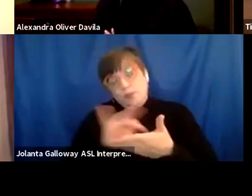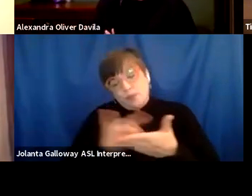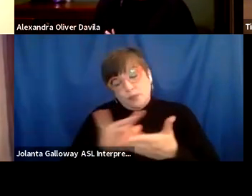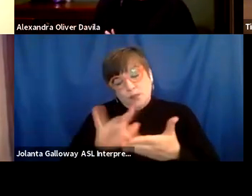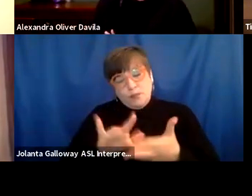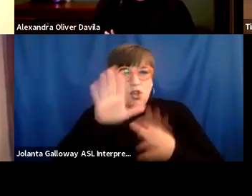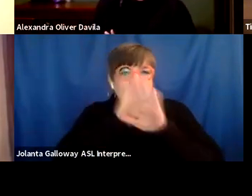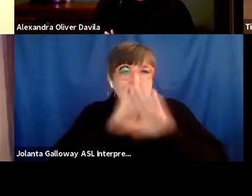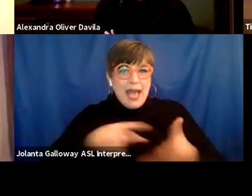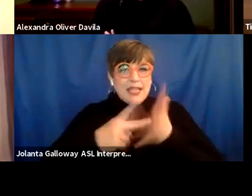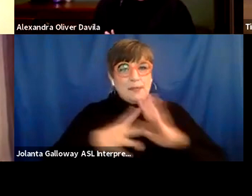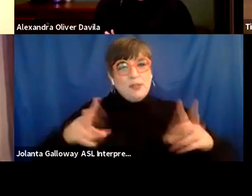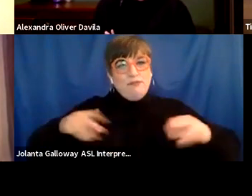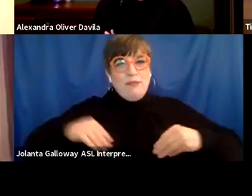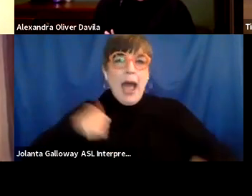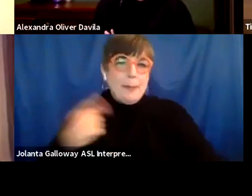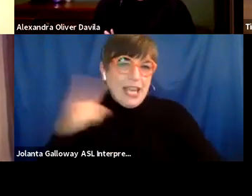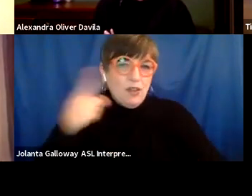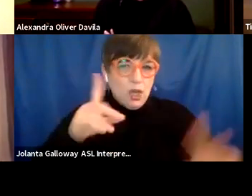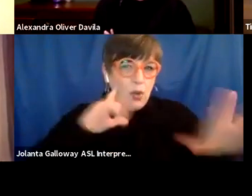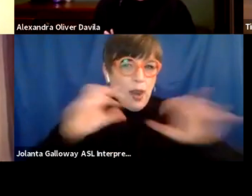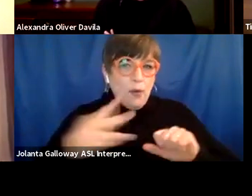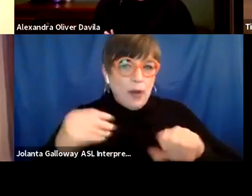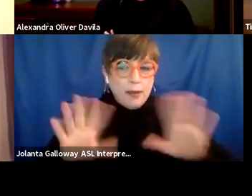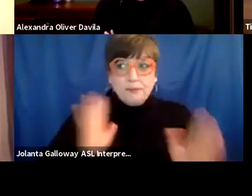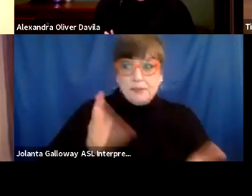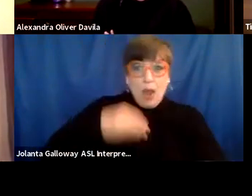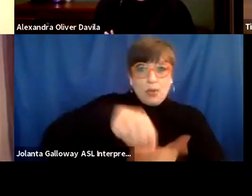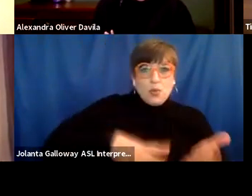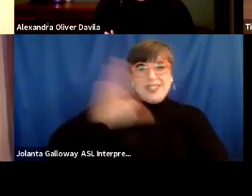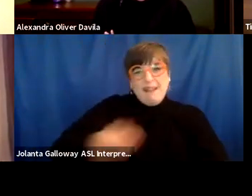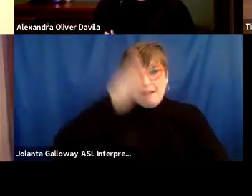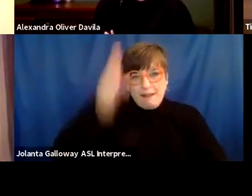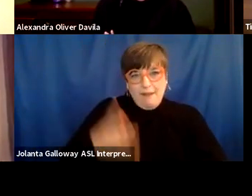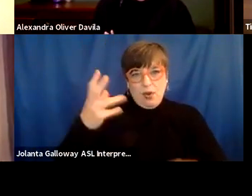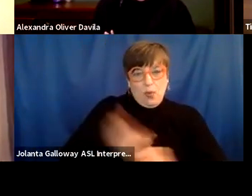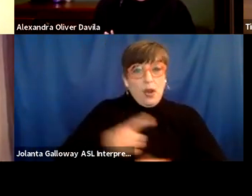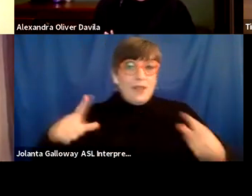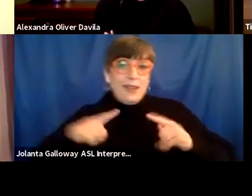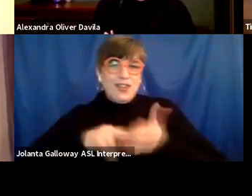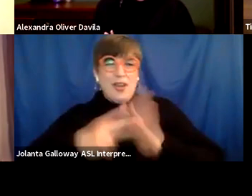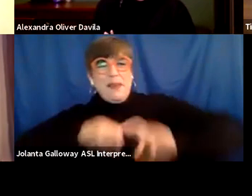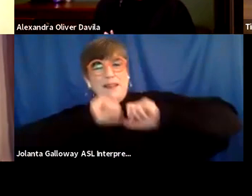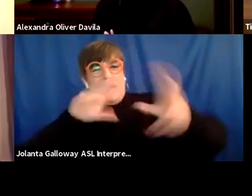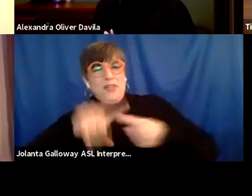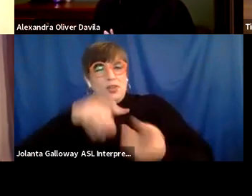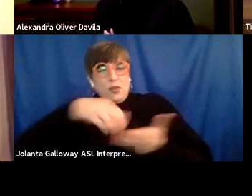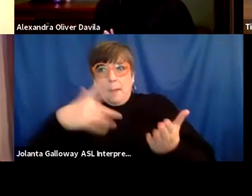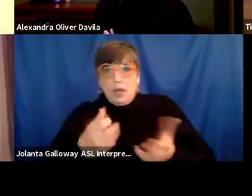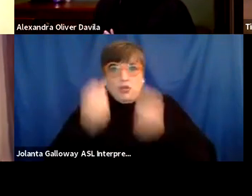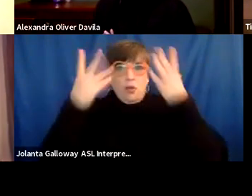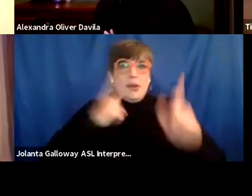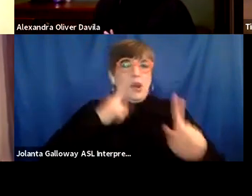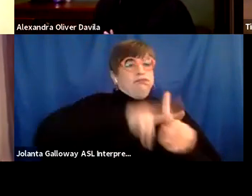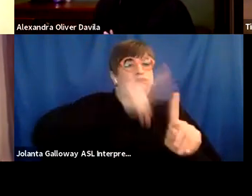is complicitness, and I'm hearing it loud and clear. Us students can literally never win. Vacations mean nothing to most students because so many are assigned work over